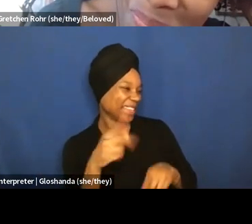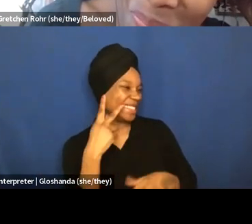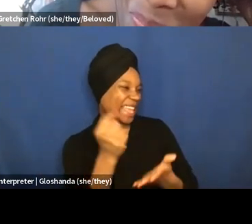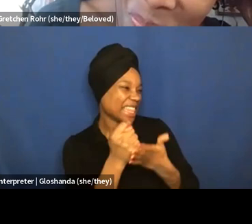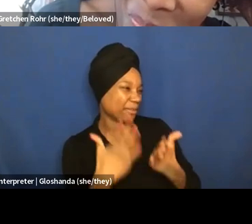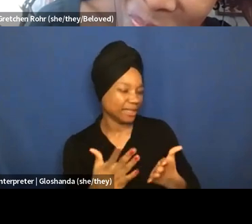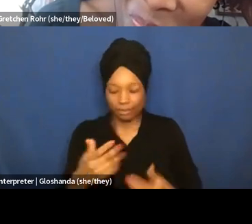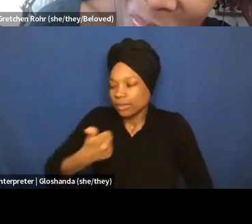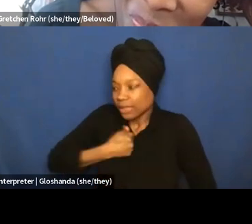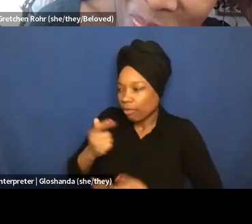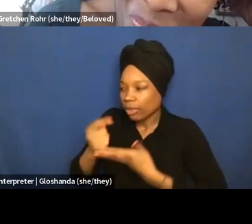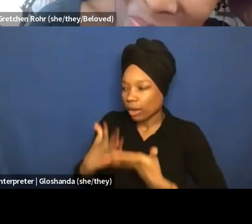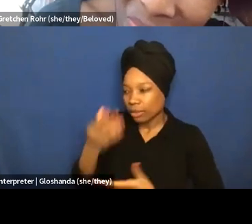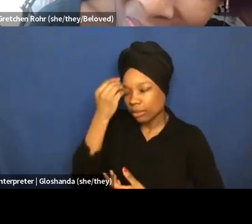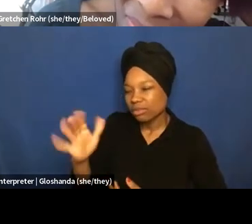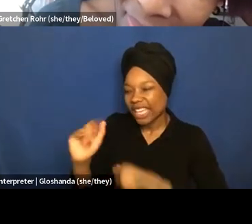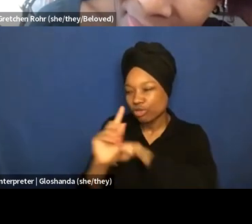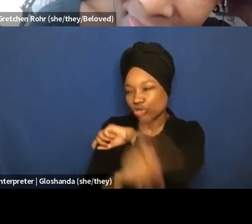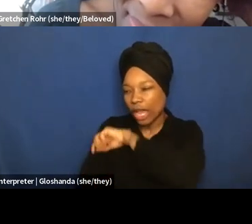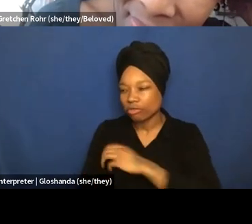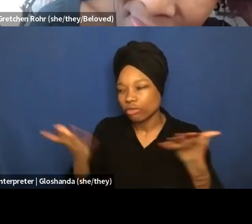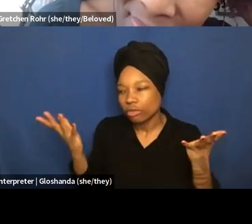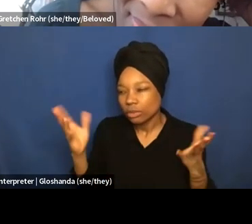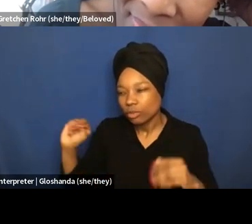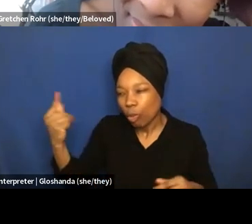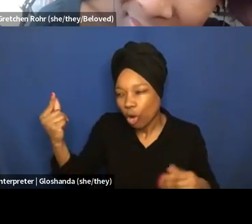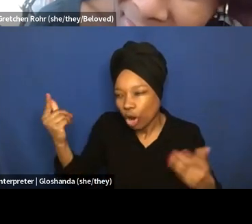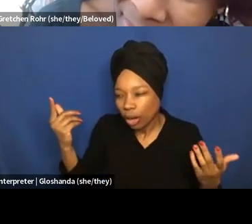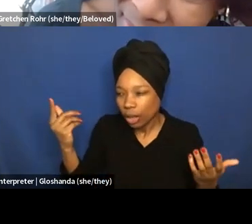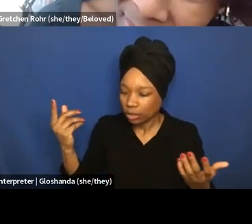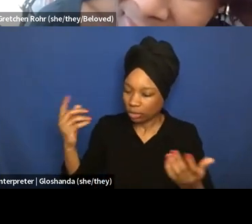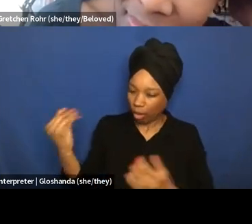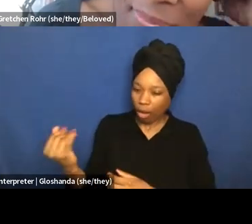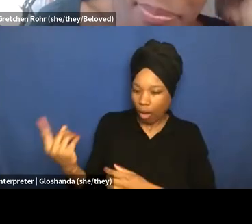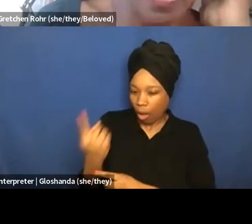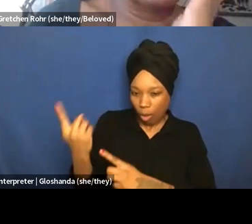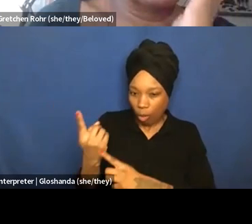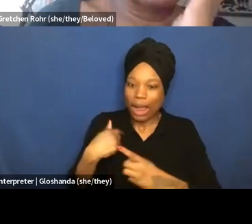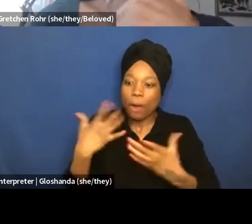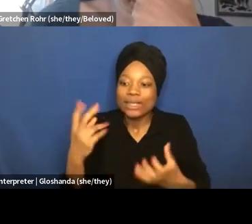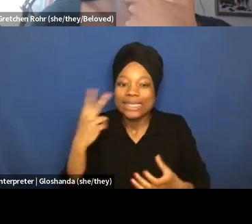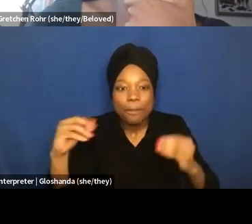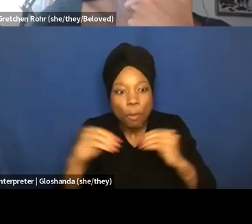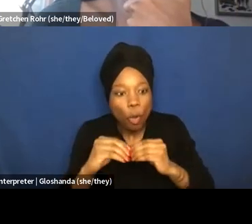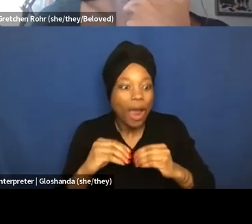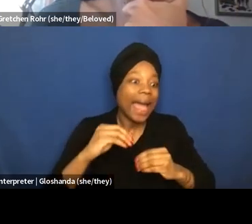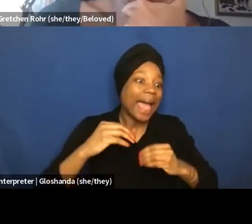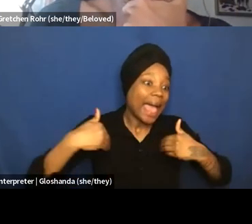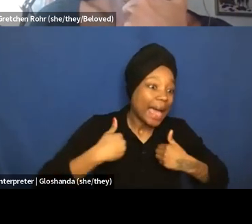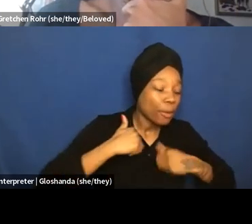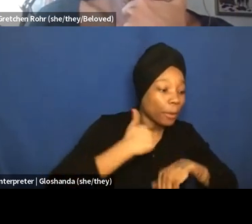that's trash. So I would love to see more things like animal-based therapies and healing, forest